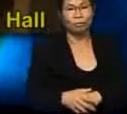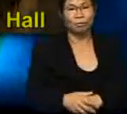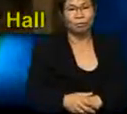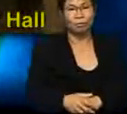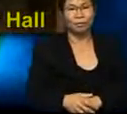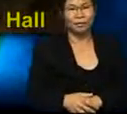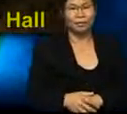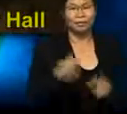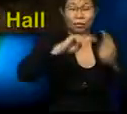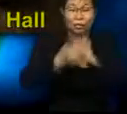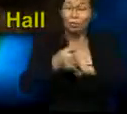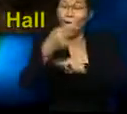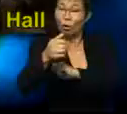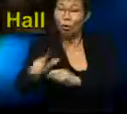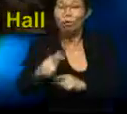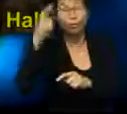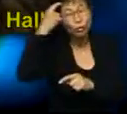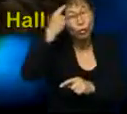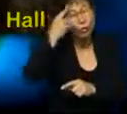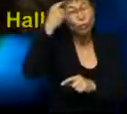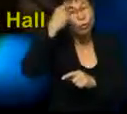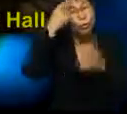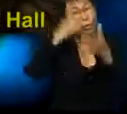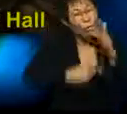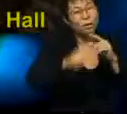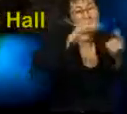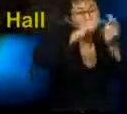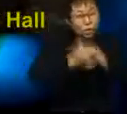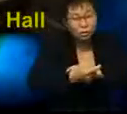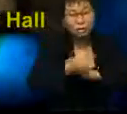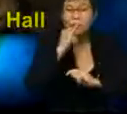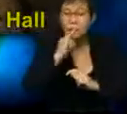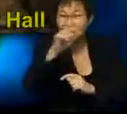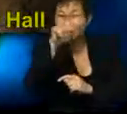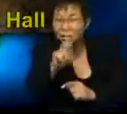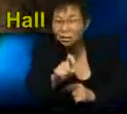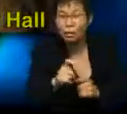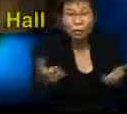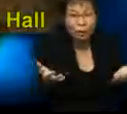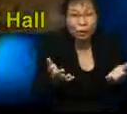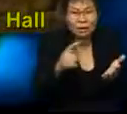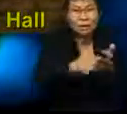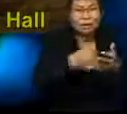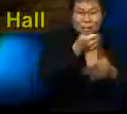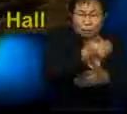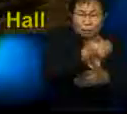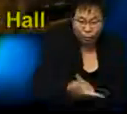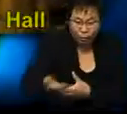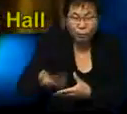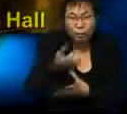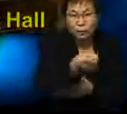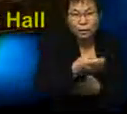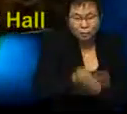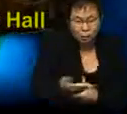And if you are wondering what a transformer is, well, it is a device to raise